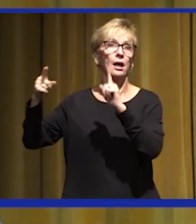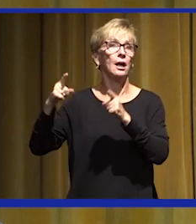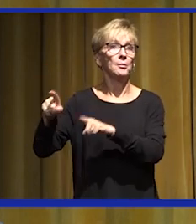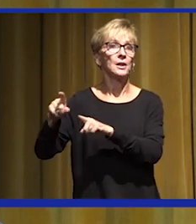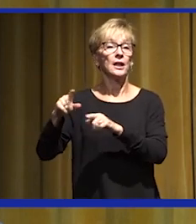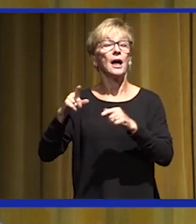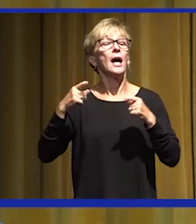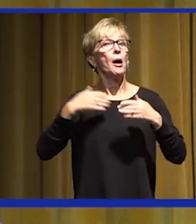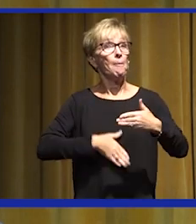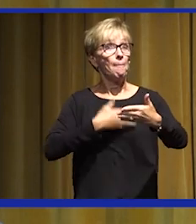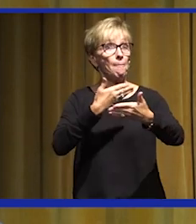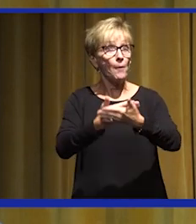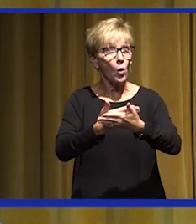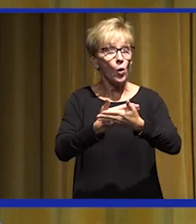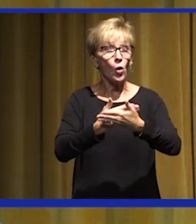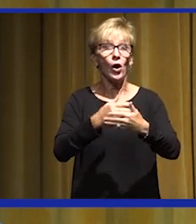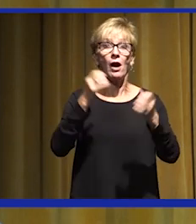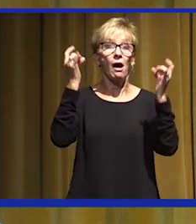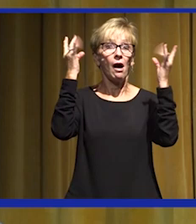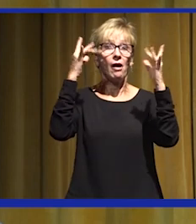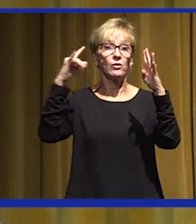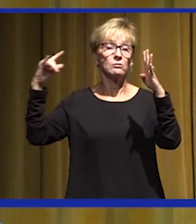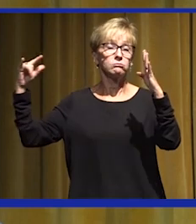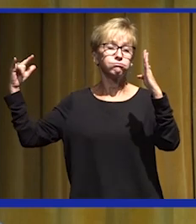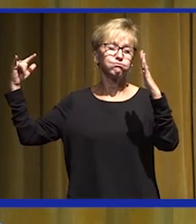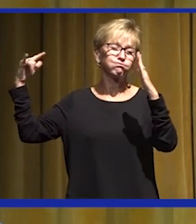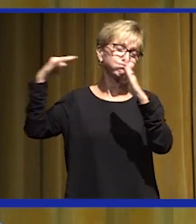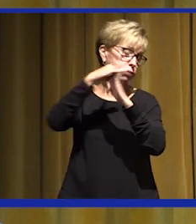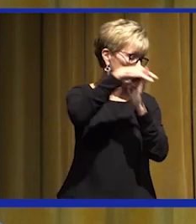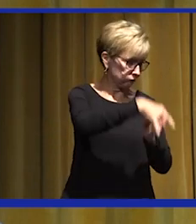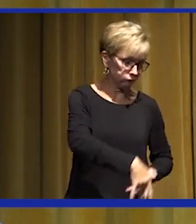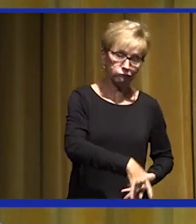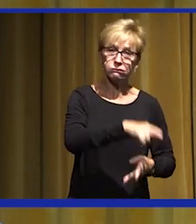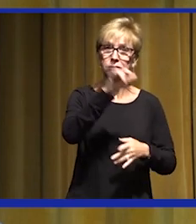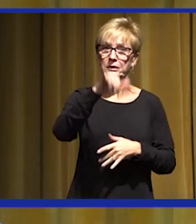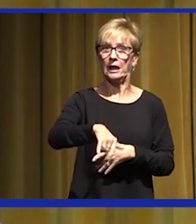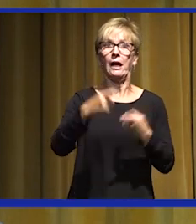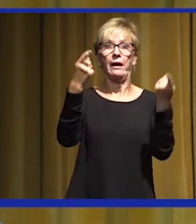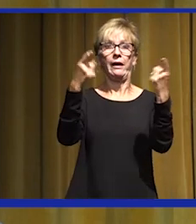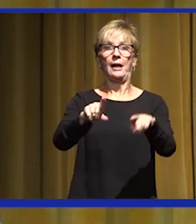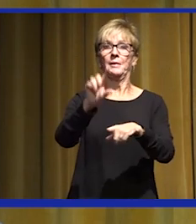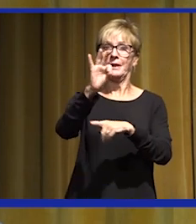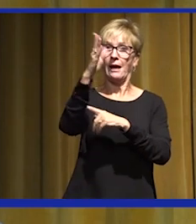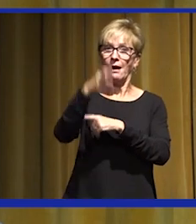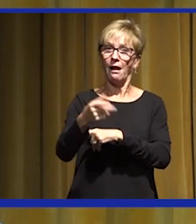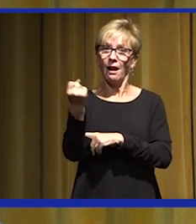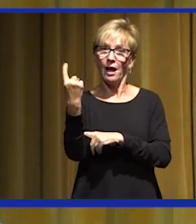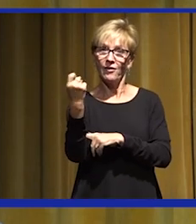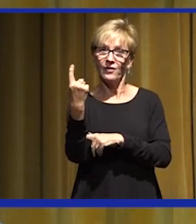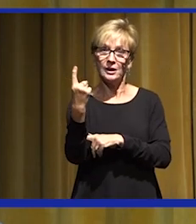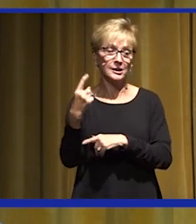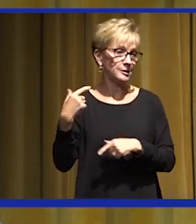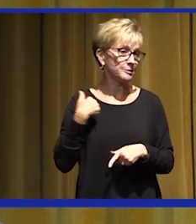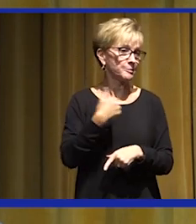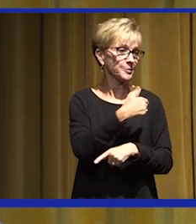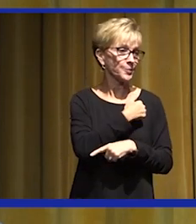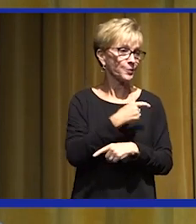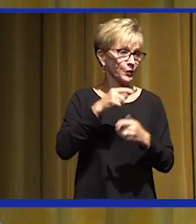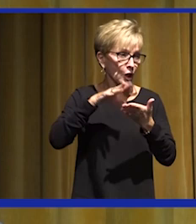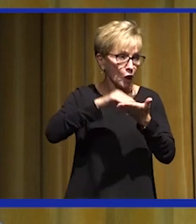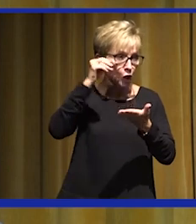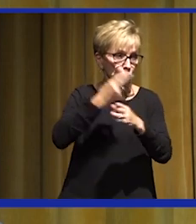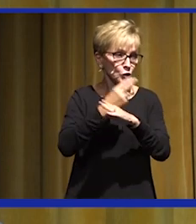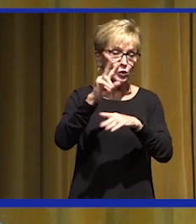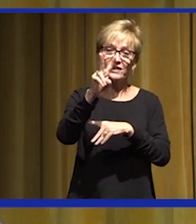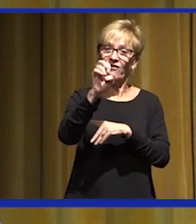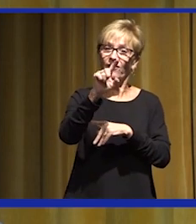world during a time of panic and the horror of 9/11. We were still using Velcro Skechers when we experienced our first economic